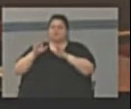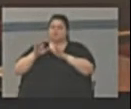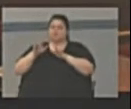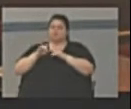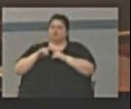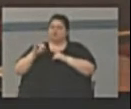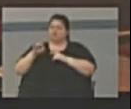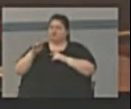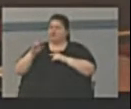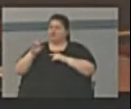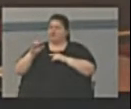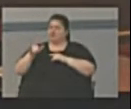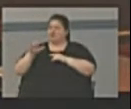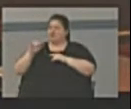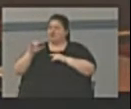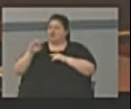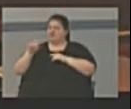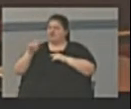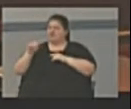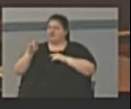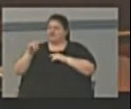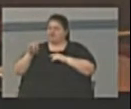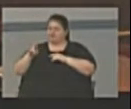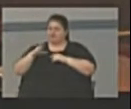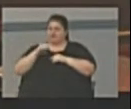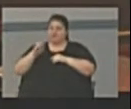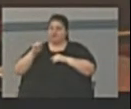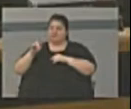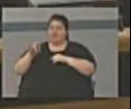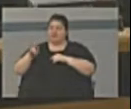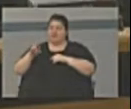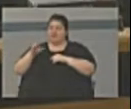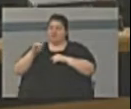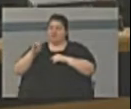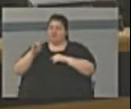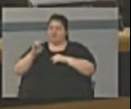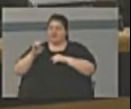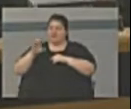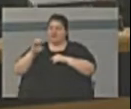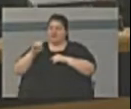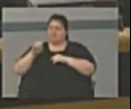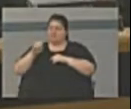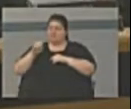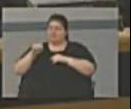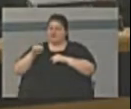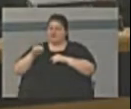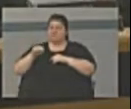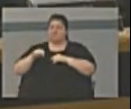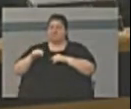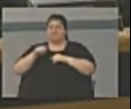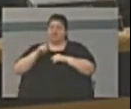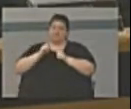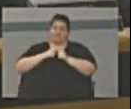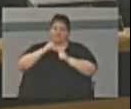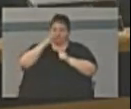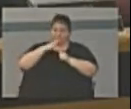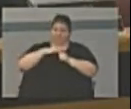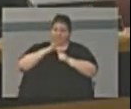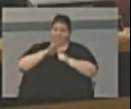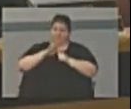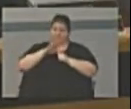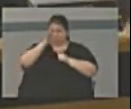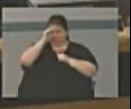our Park and Recs and the passing of his brother. Also, Mayor Mike Bennett from Aberdeen, the passing of Mike's father. He's a very good friend with the city